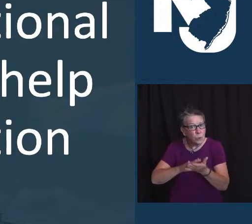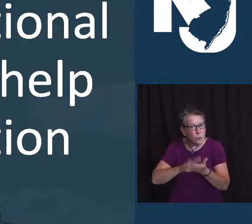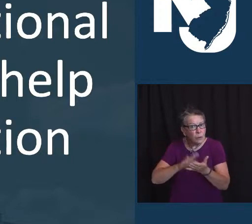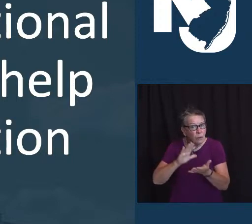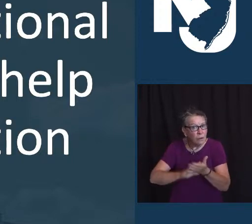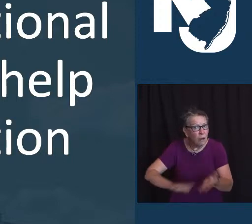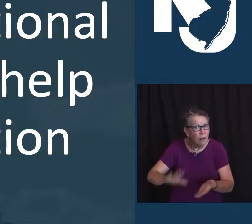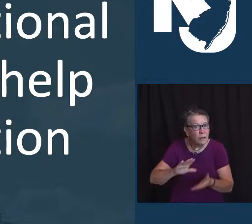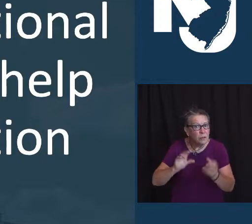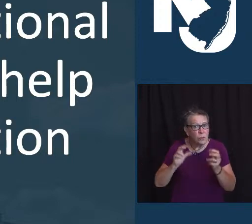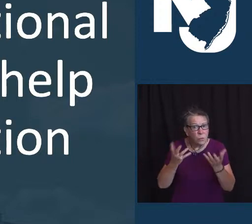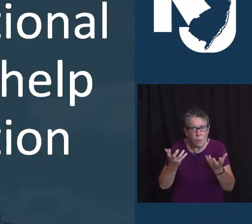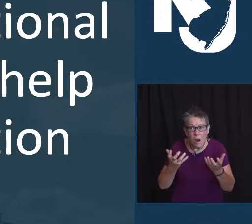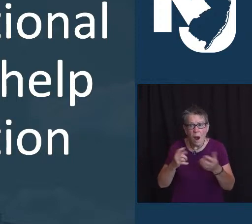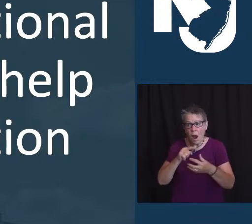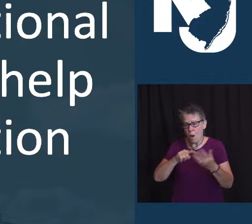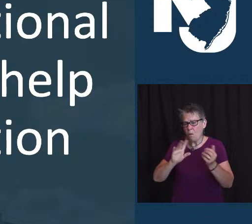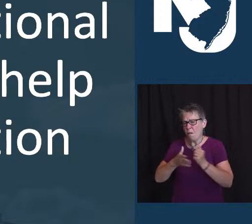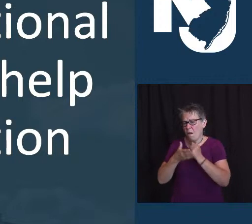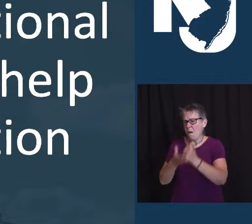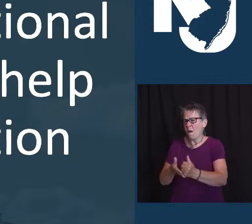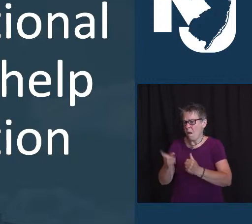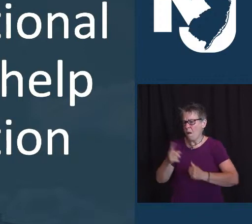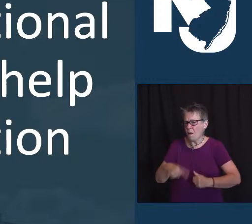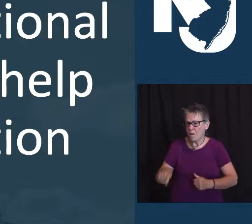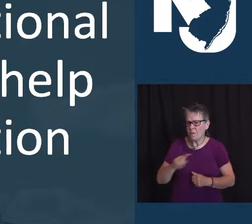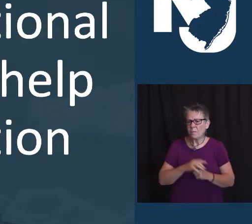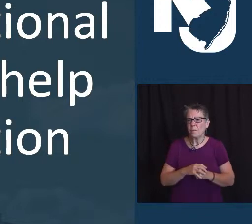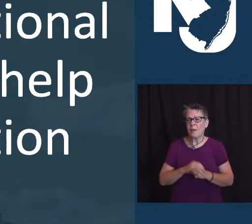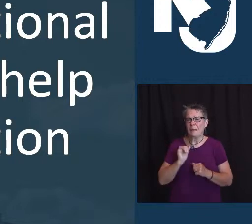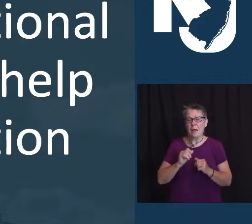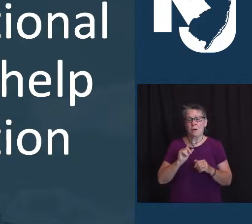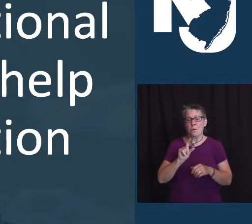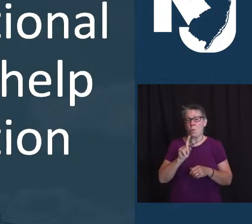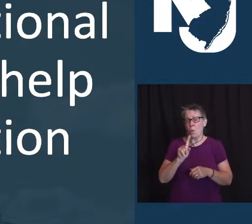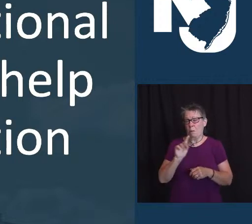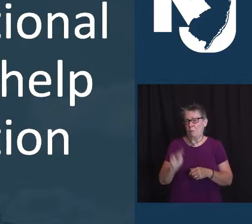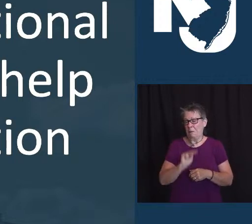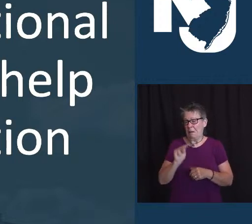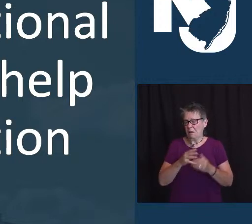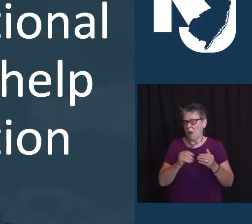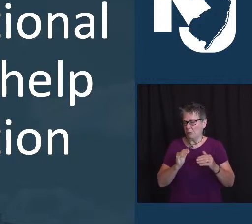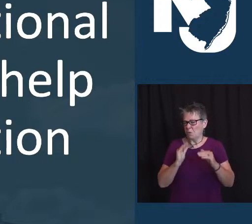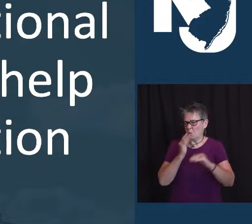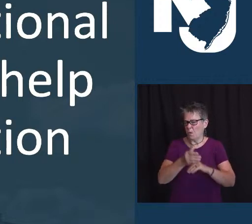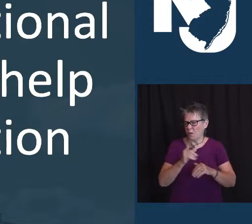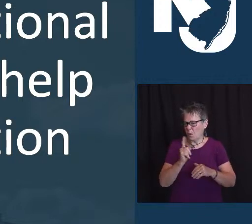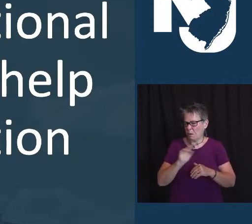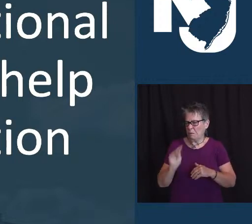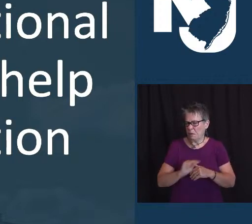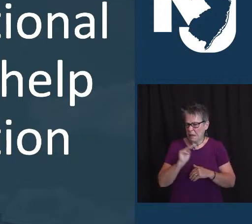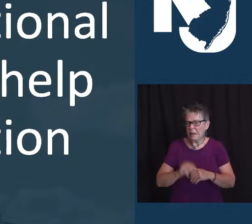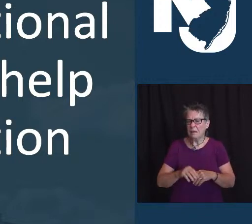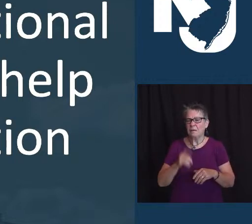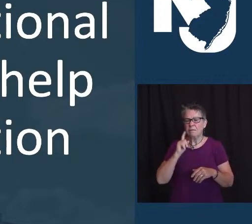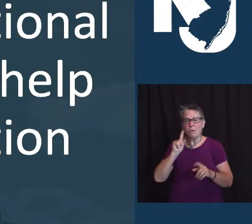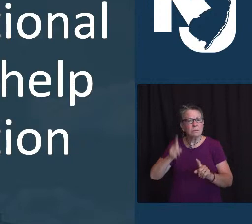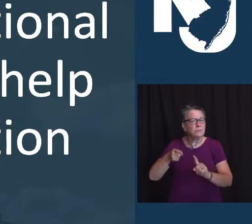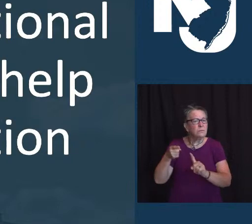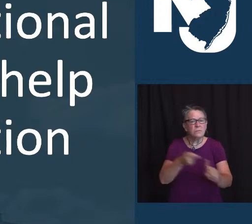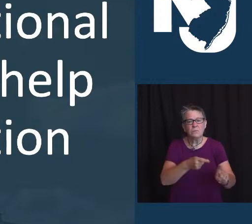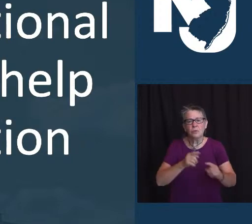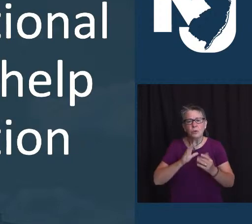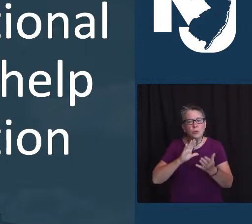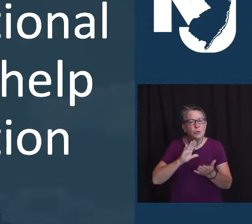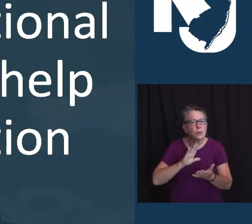$1 million in funding to 11 schools to support their efforts to address food insecurity and hunger among